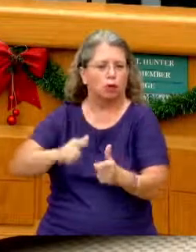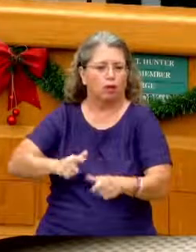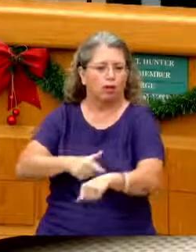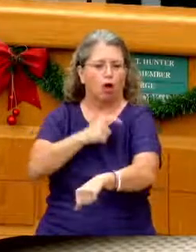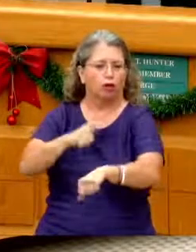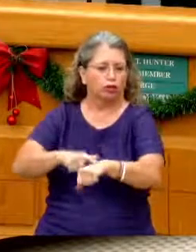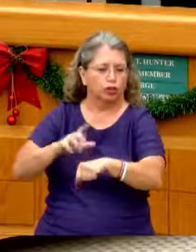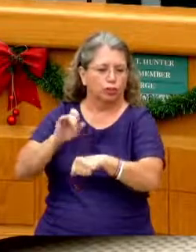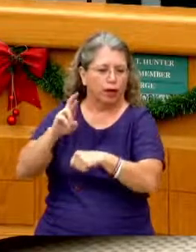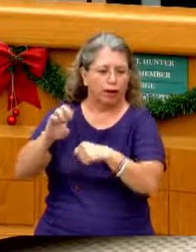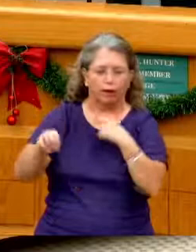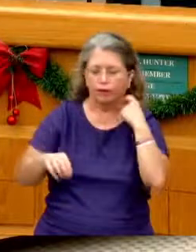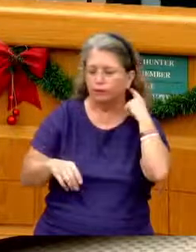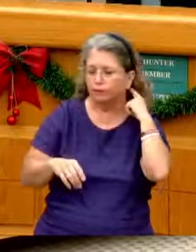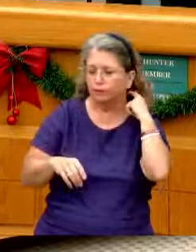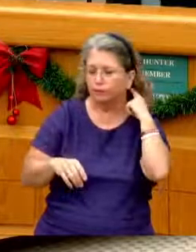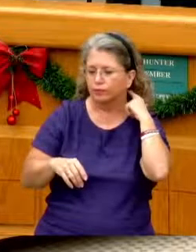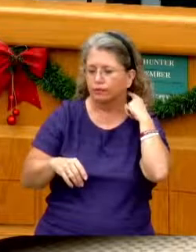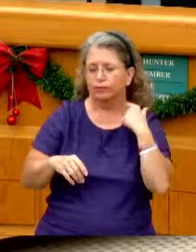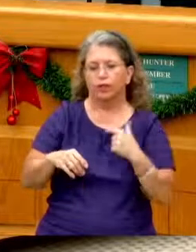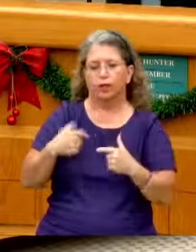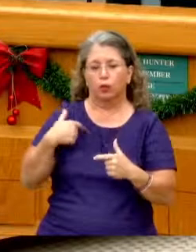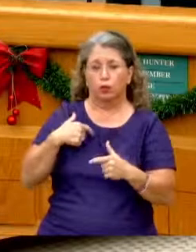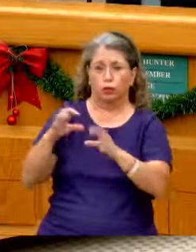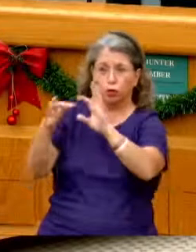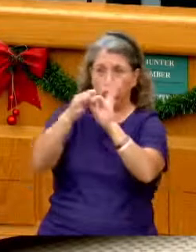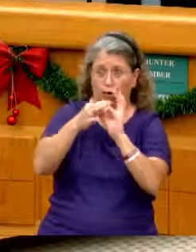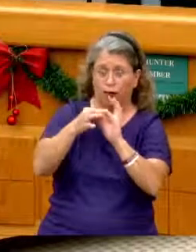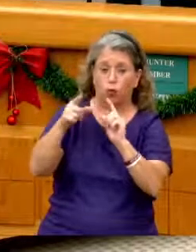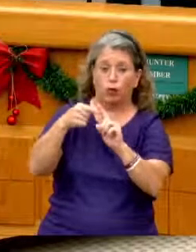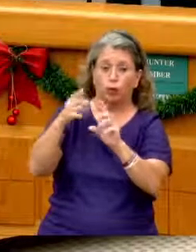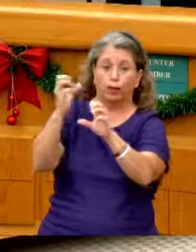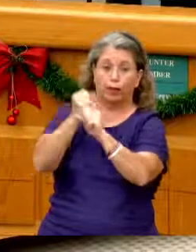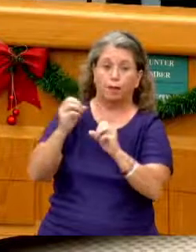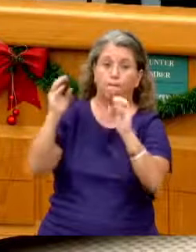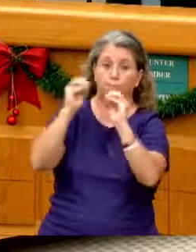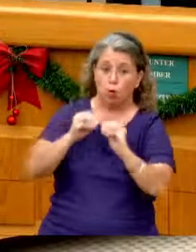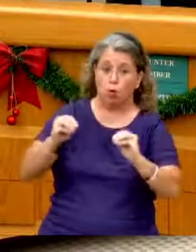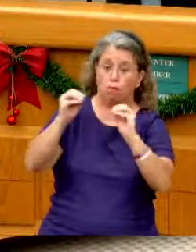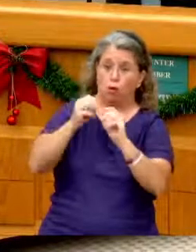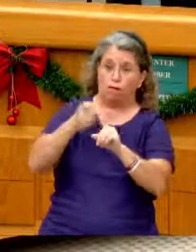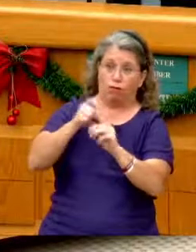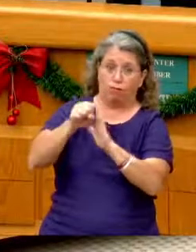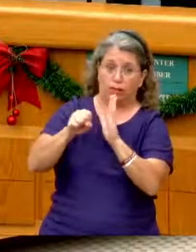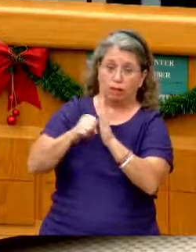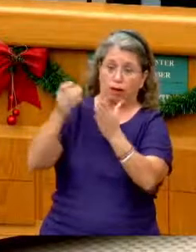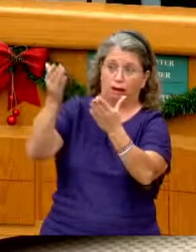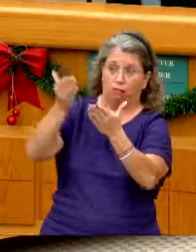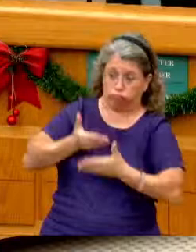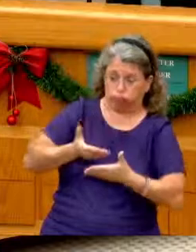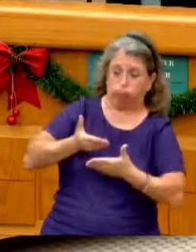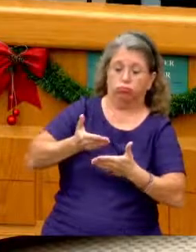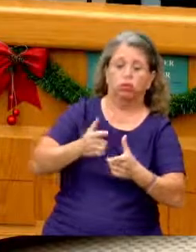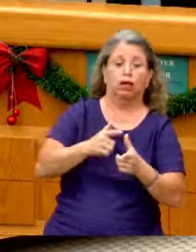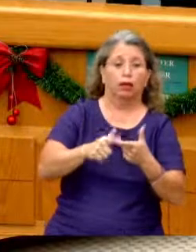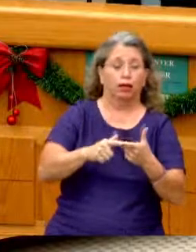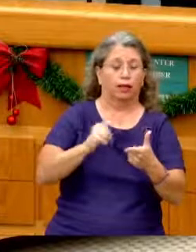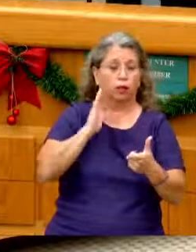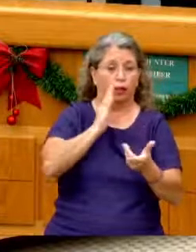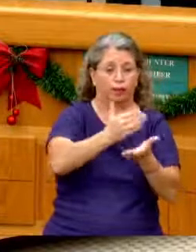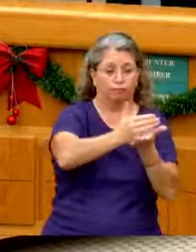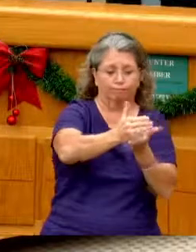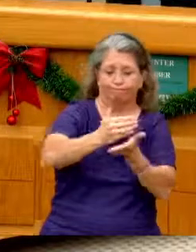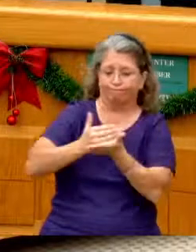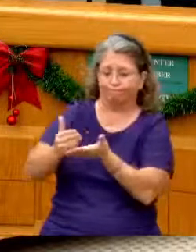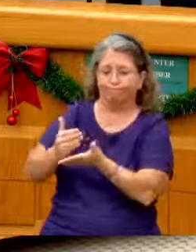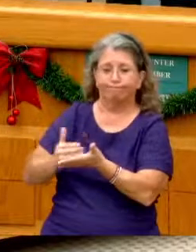continue receiving more vaccines from the state. We received a lot of calls today regarding the vaccine distribution clinic. I can